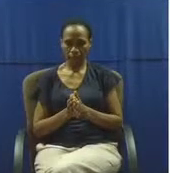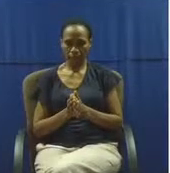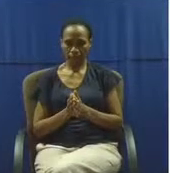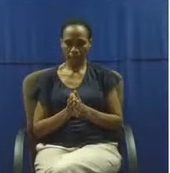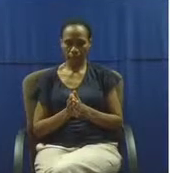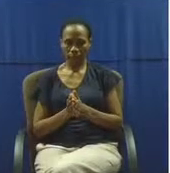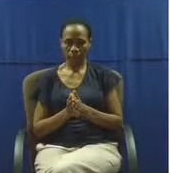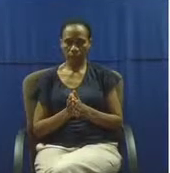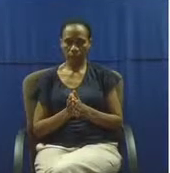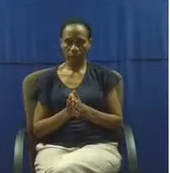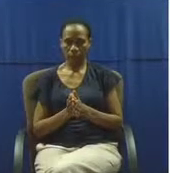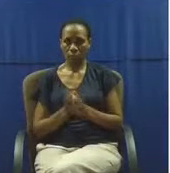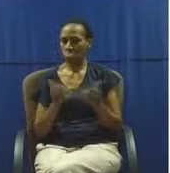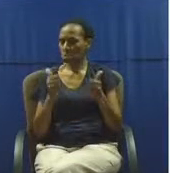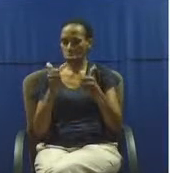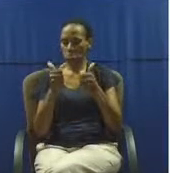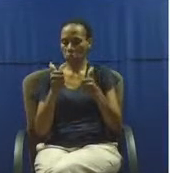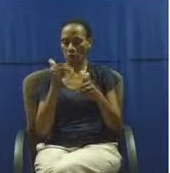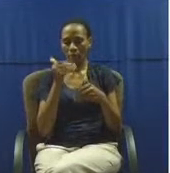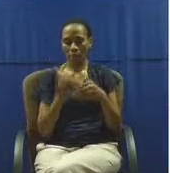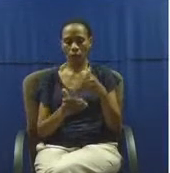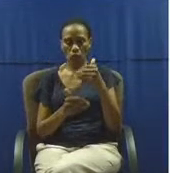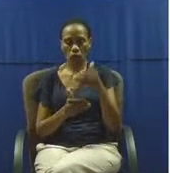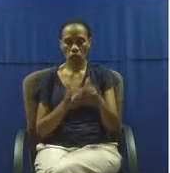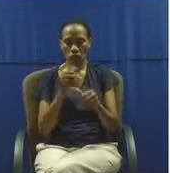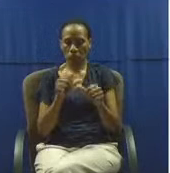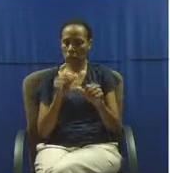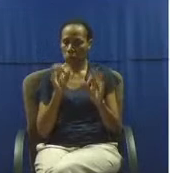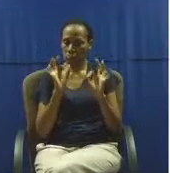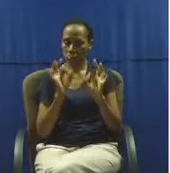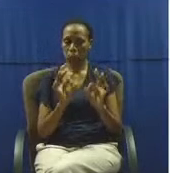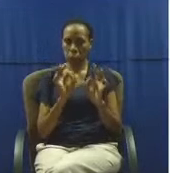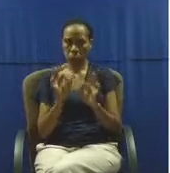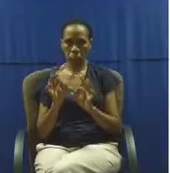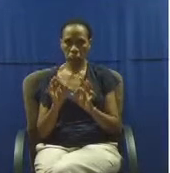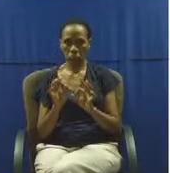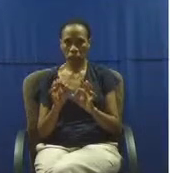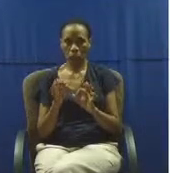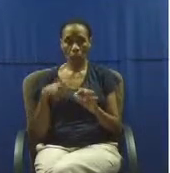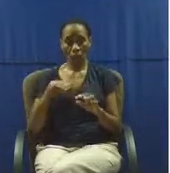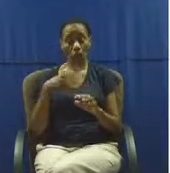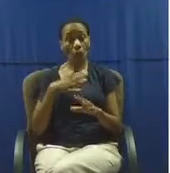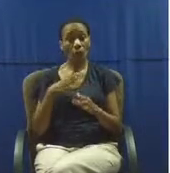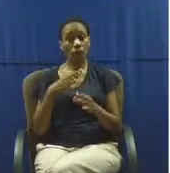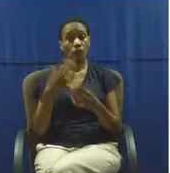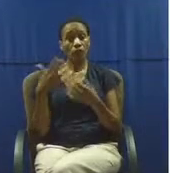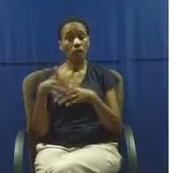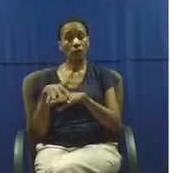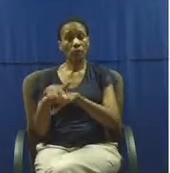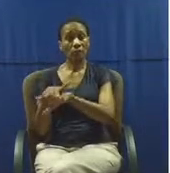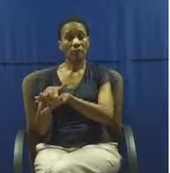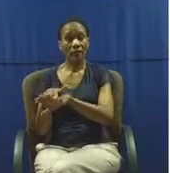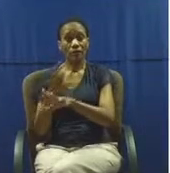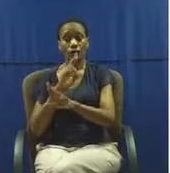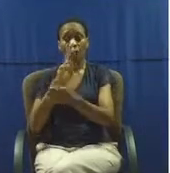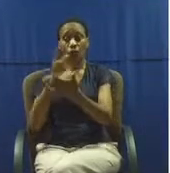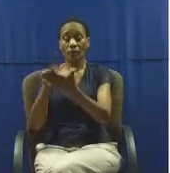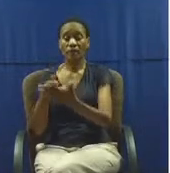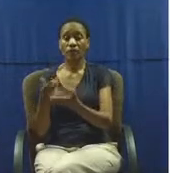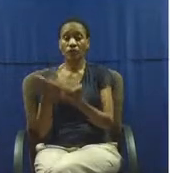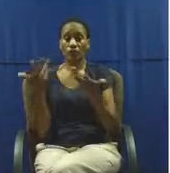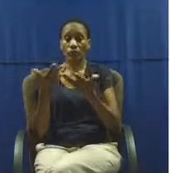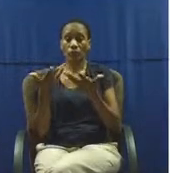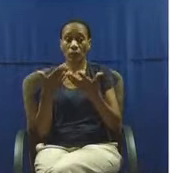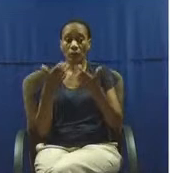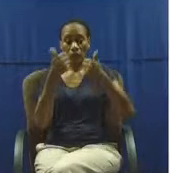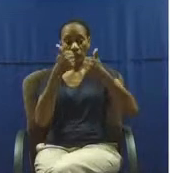processes are underway to implement the plan, the recommendations of the panel, which